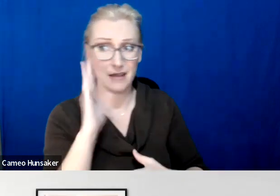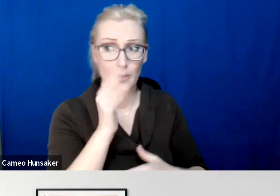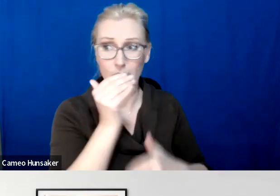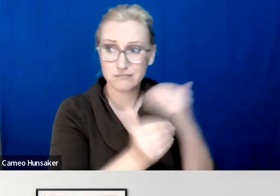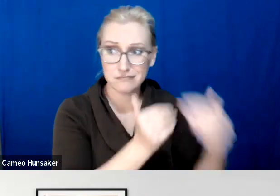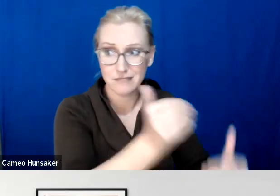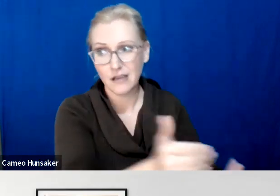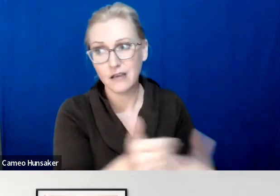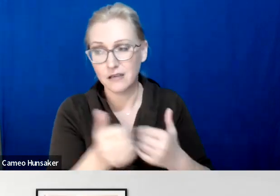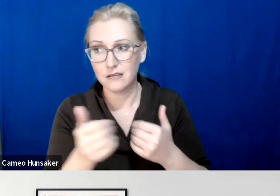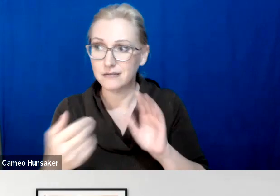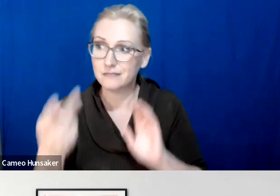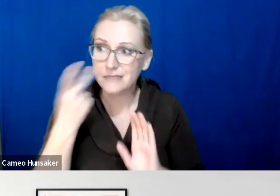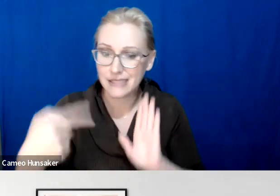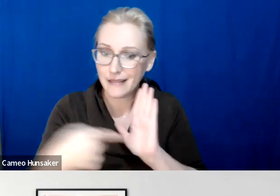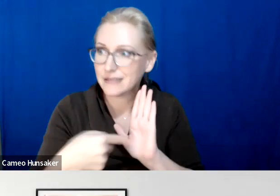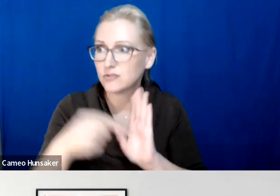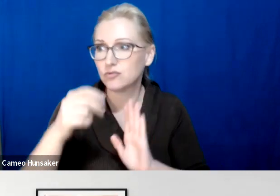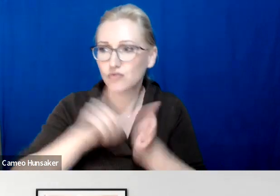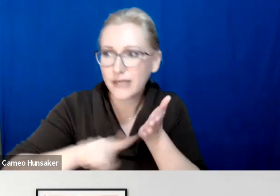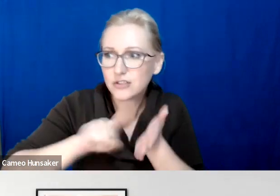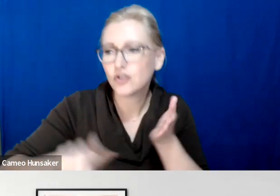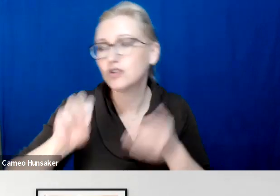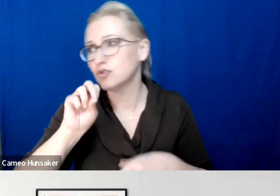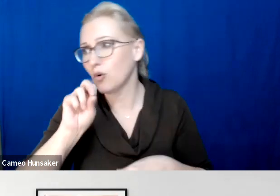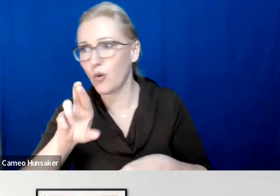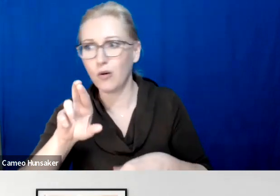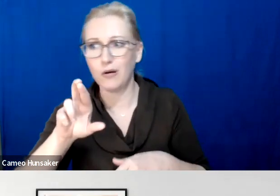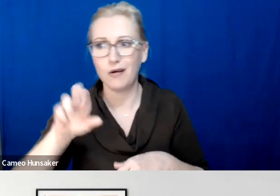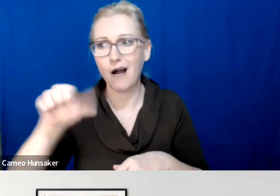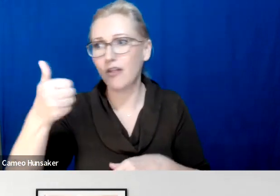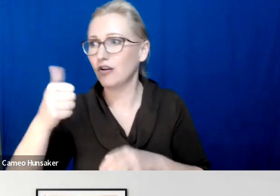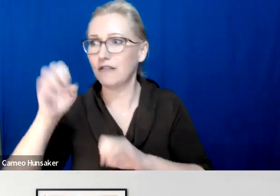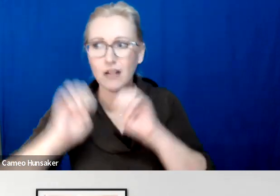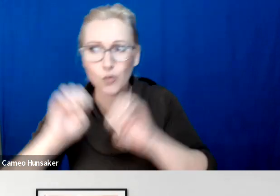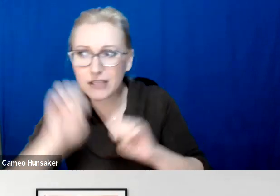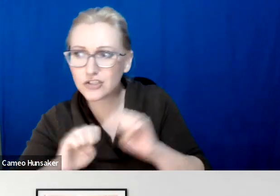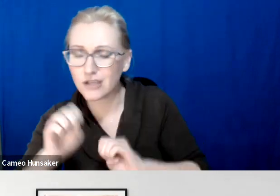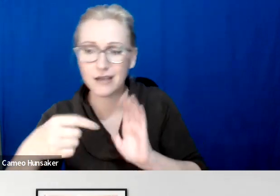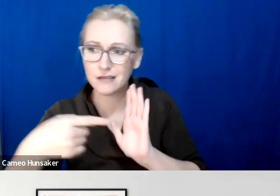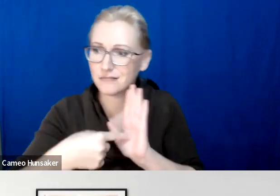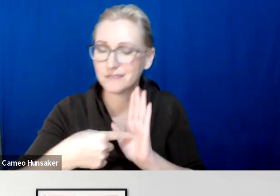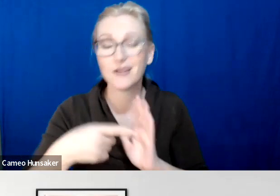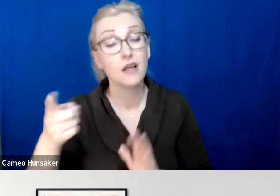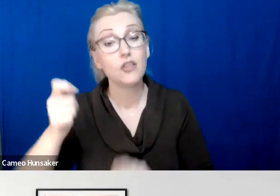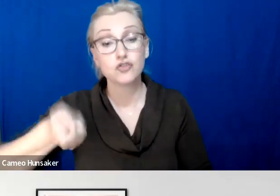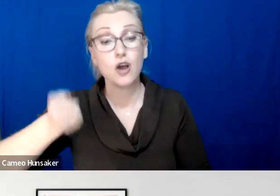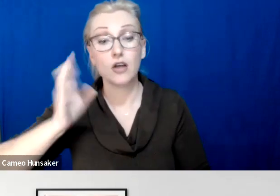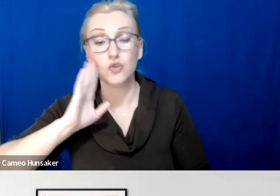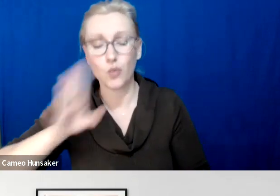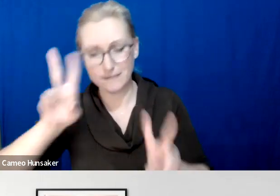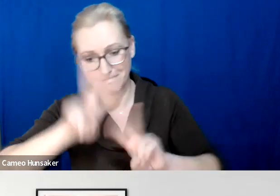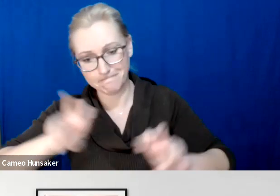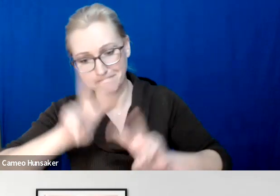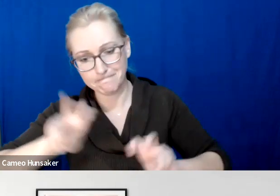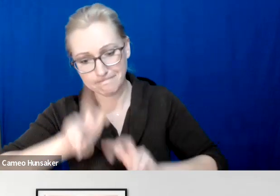or this outside evaluation I had done, whatever evidence you gathered. And then a judge can weigh the evidence that you as a parent